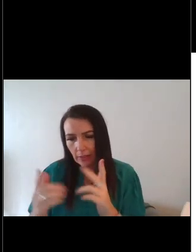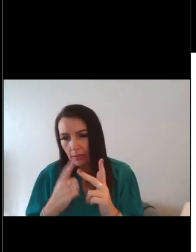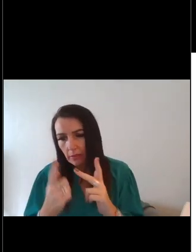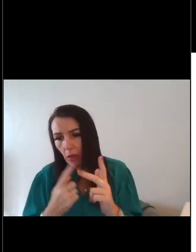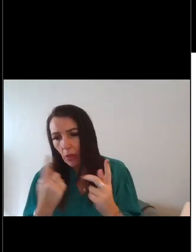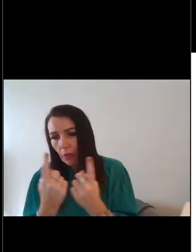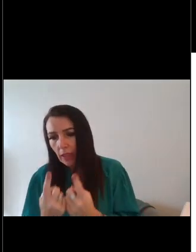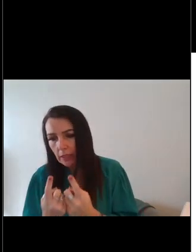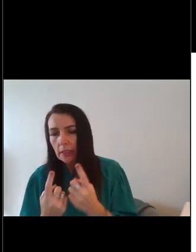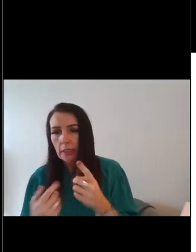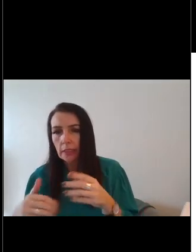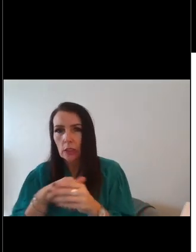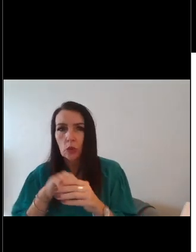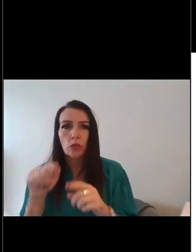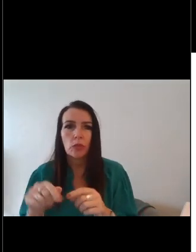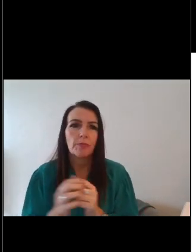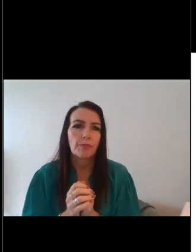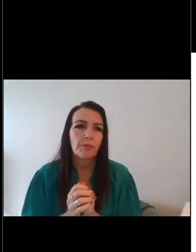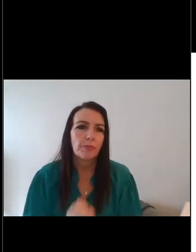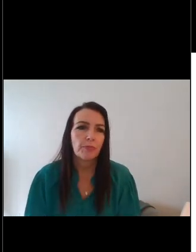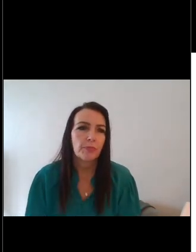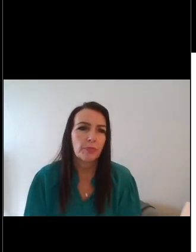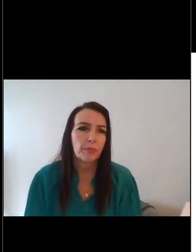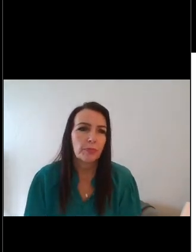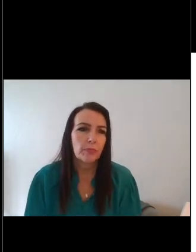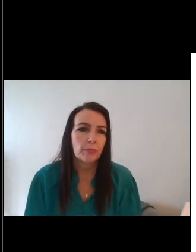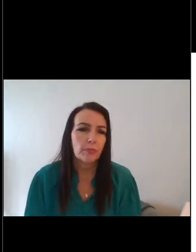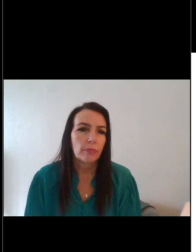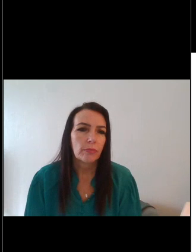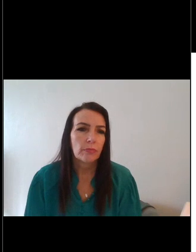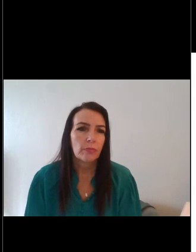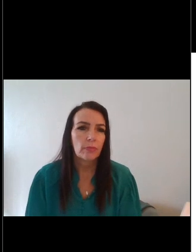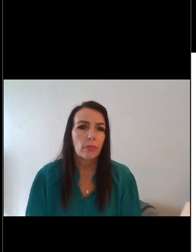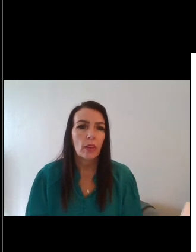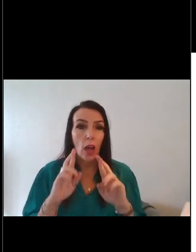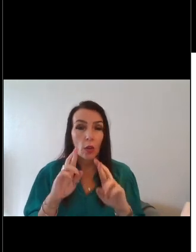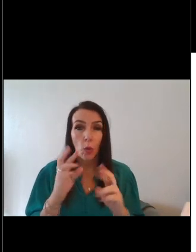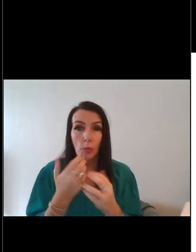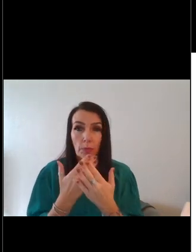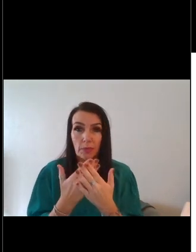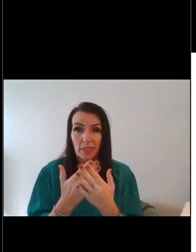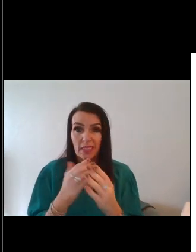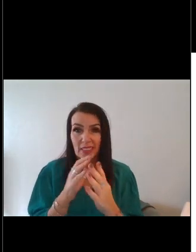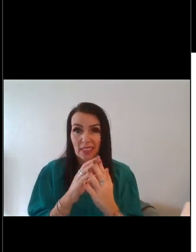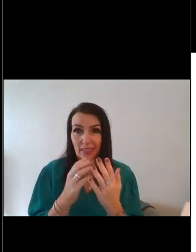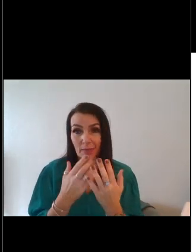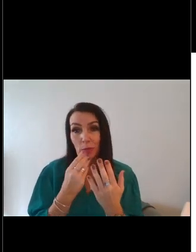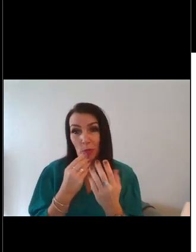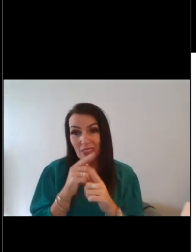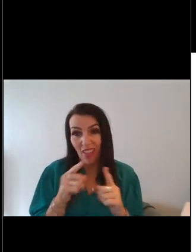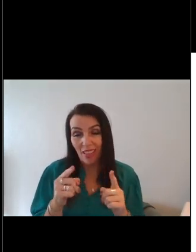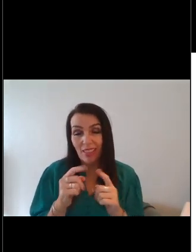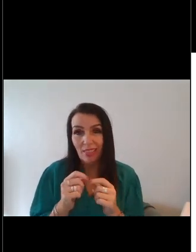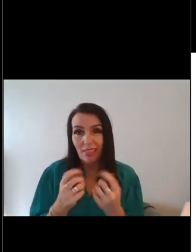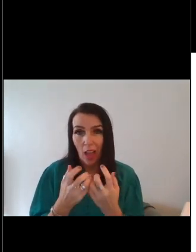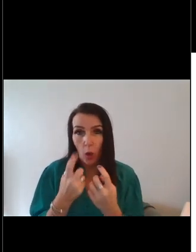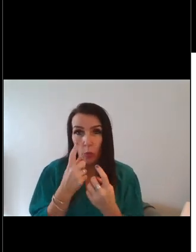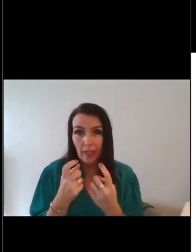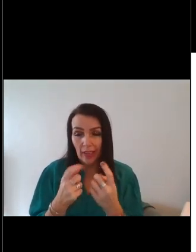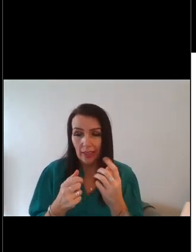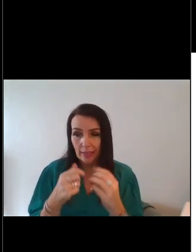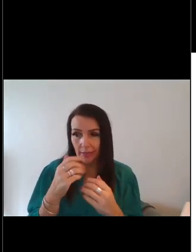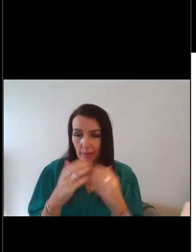that kind of bedrock of data. So I hope this case study has been a useful kind of look under the hood in terms of how we can build solutions to